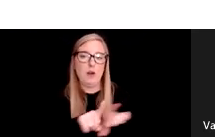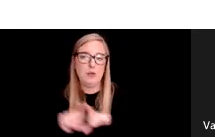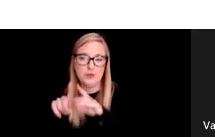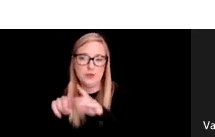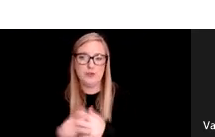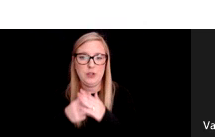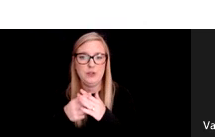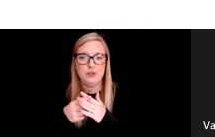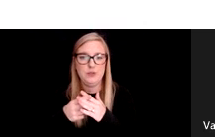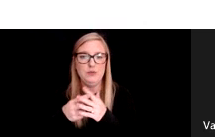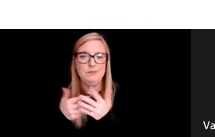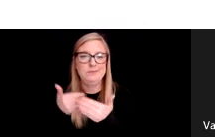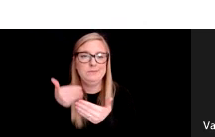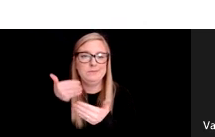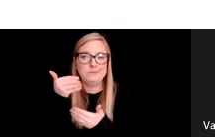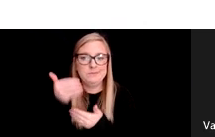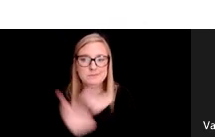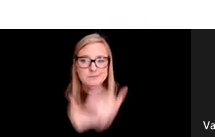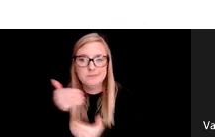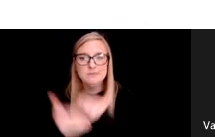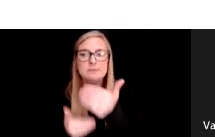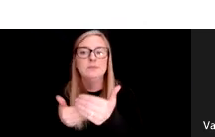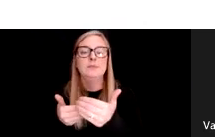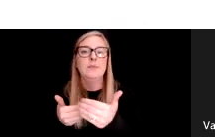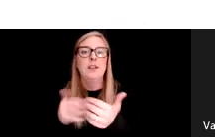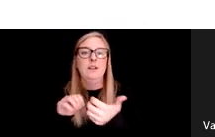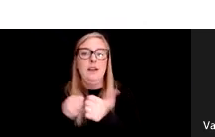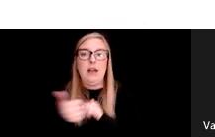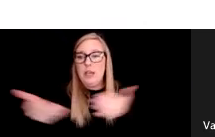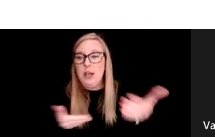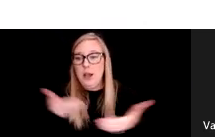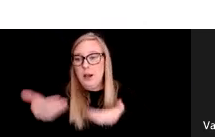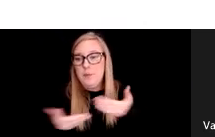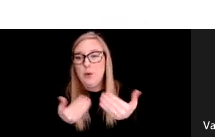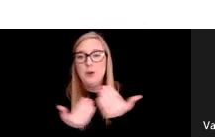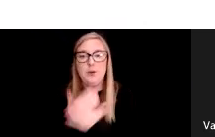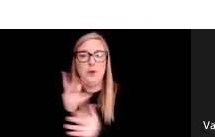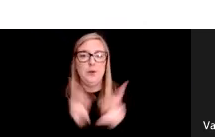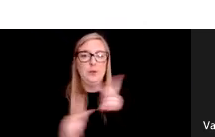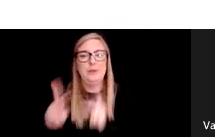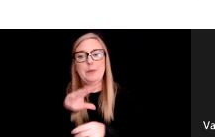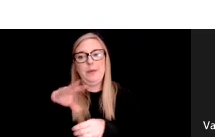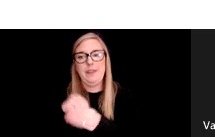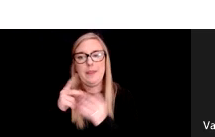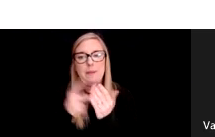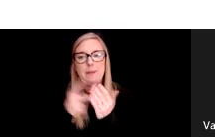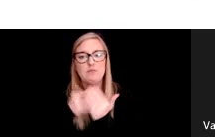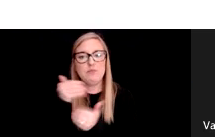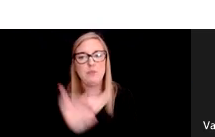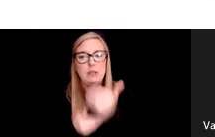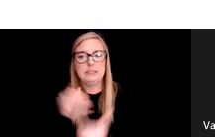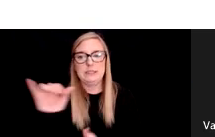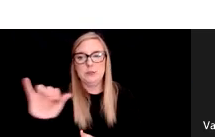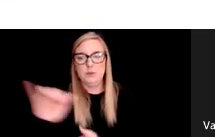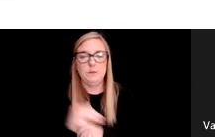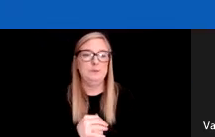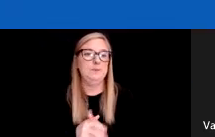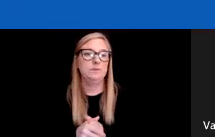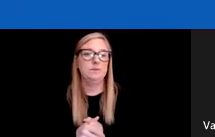we implement that in every process and how we onboard new folks into that process as well.